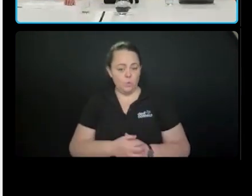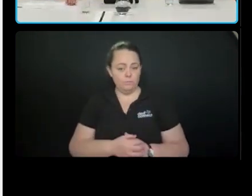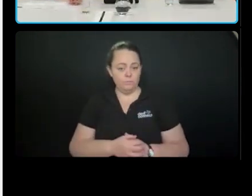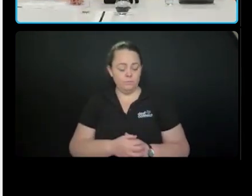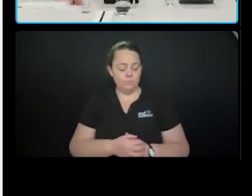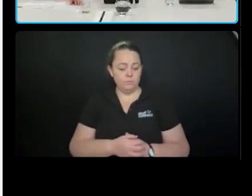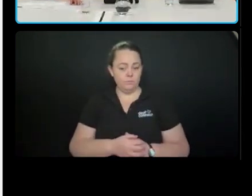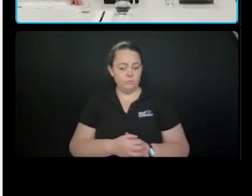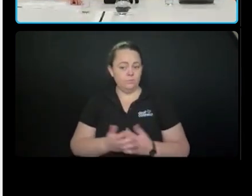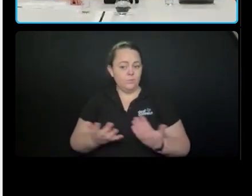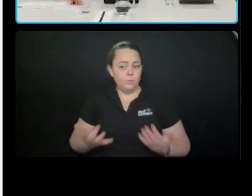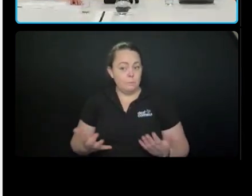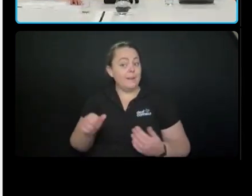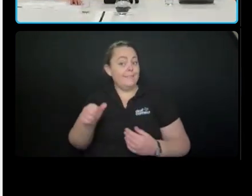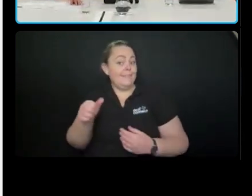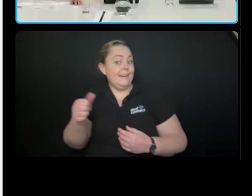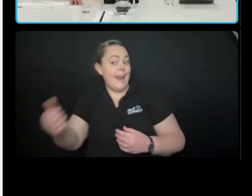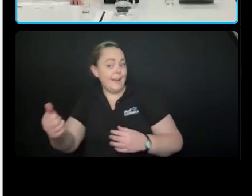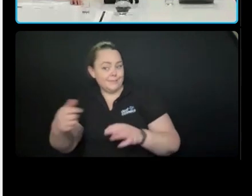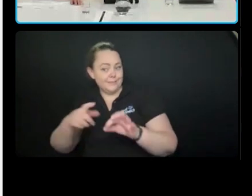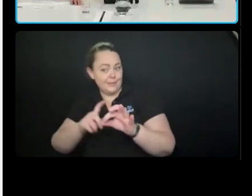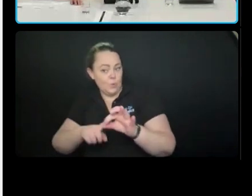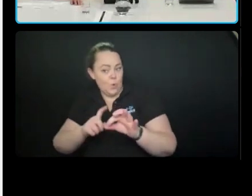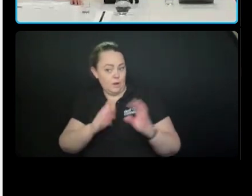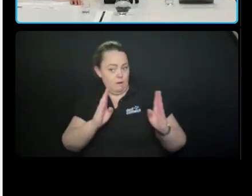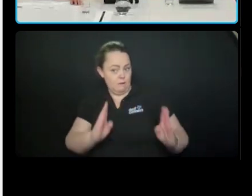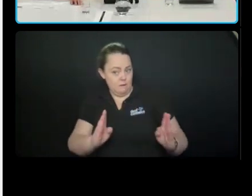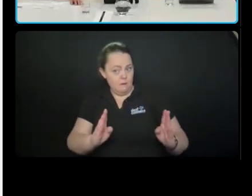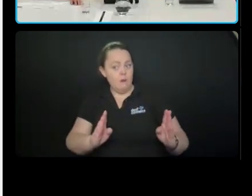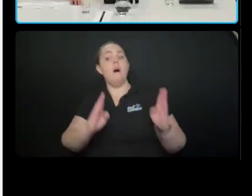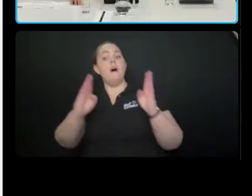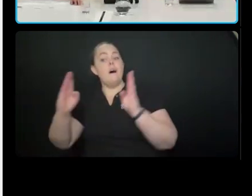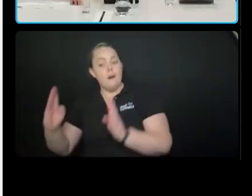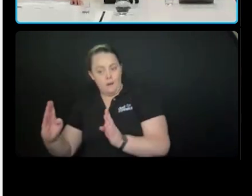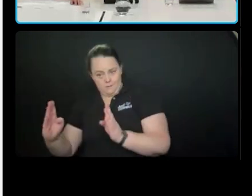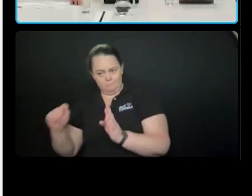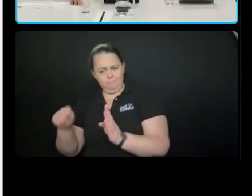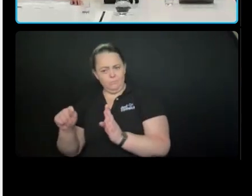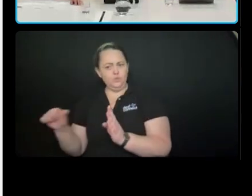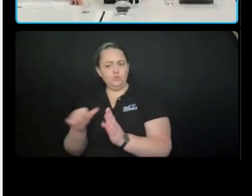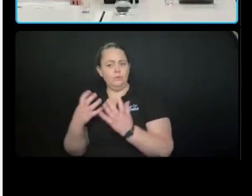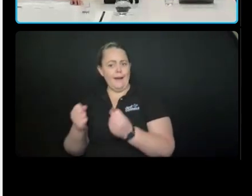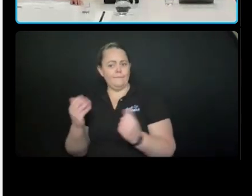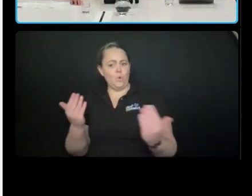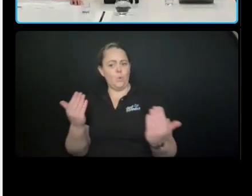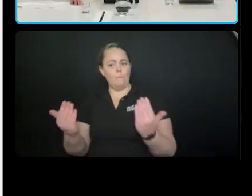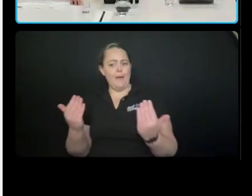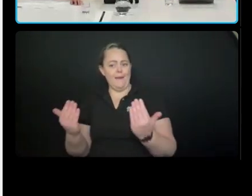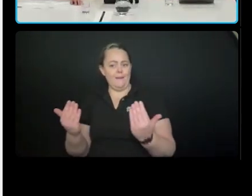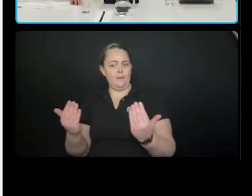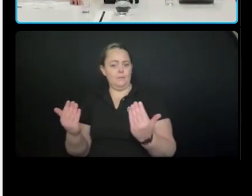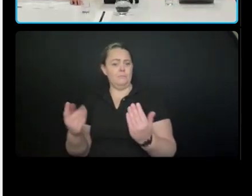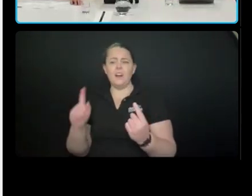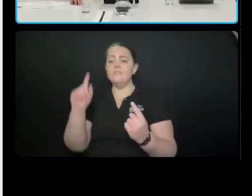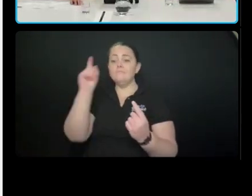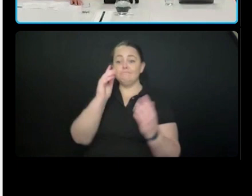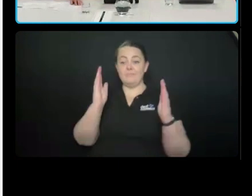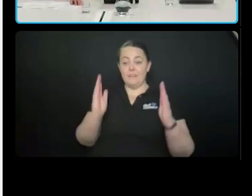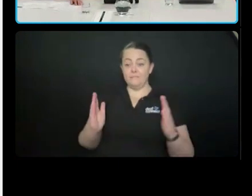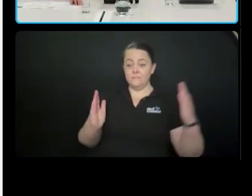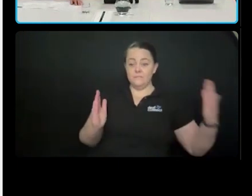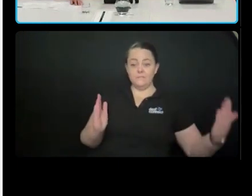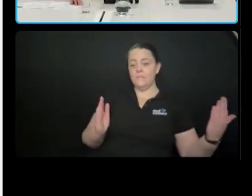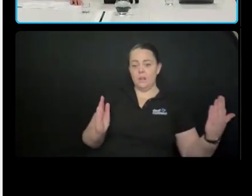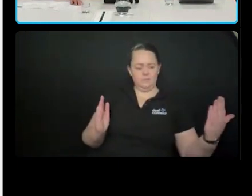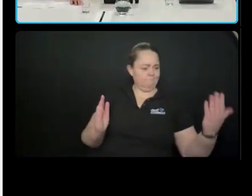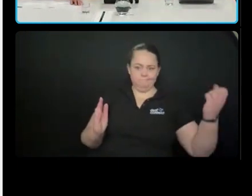somebody's new, pretty well everyone's going to have that comparative ADL assessment. But that's how you would deal with reporting